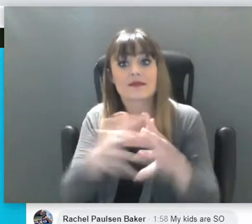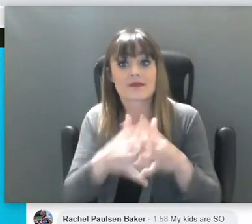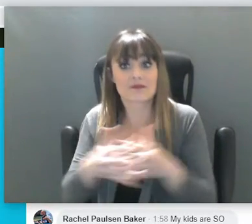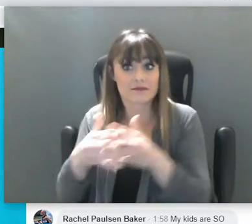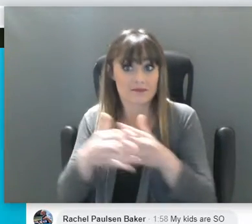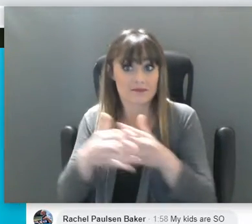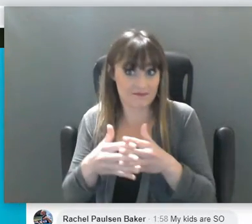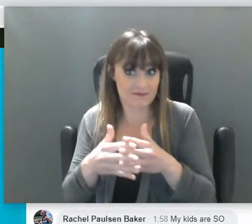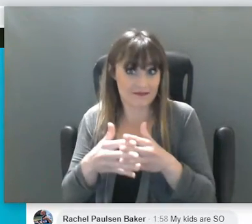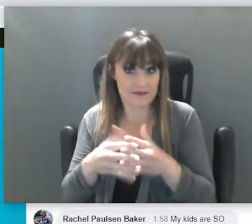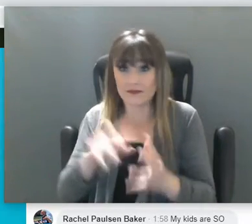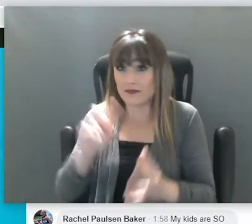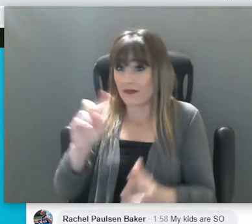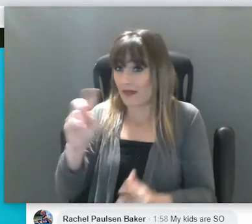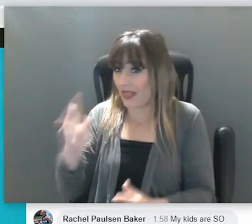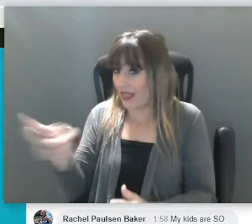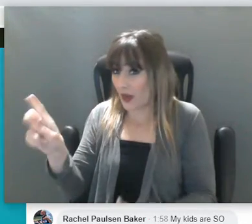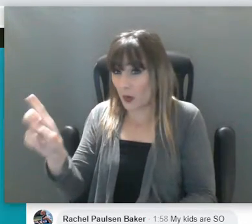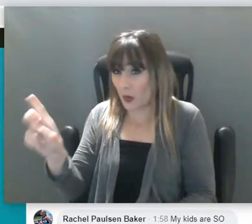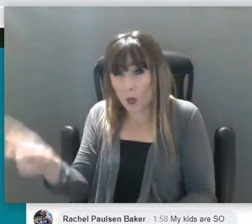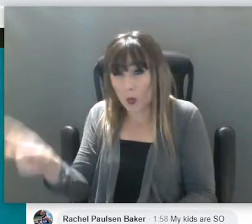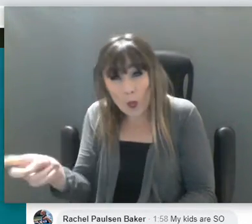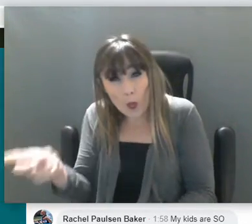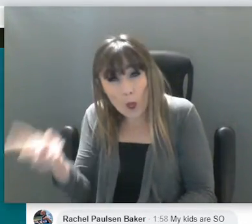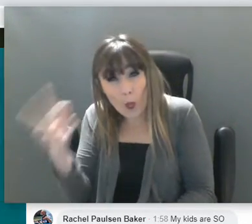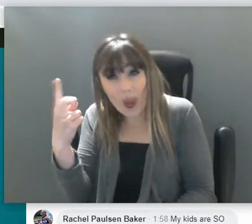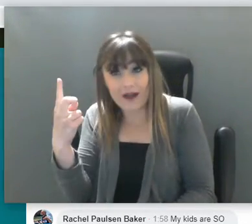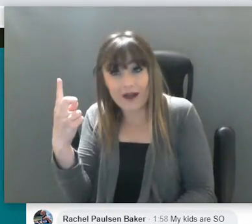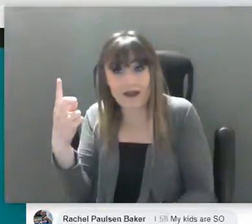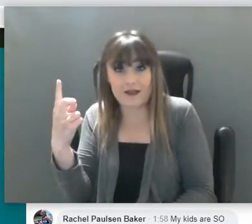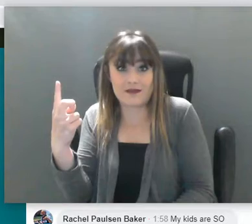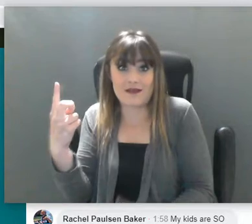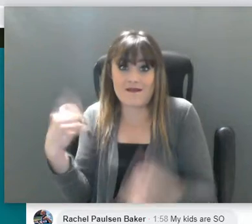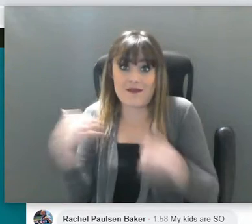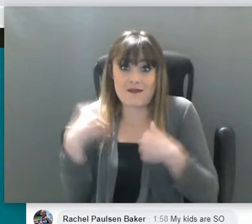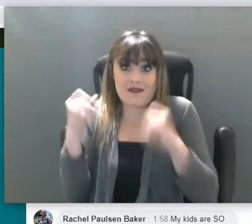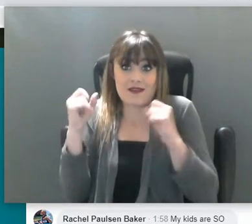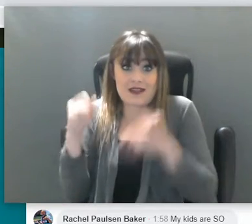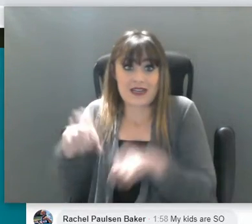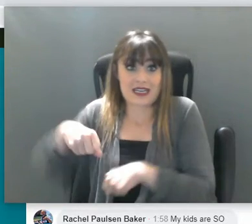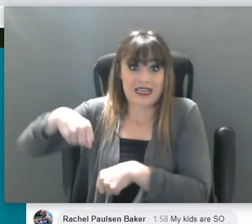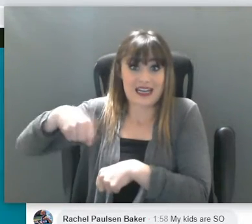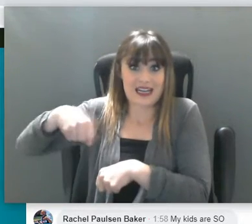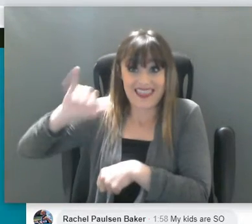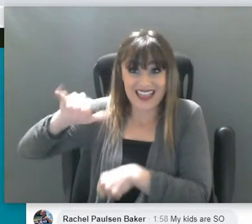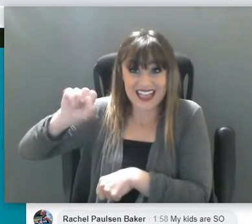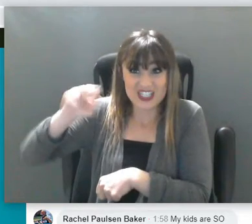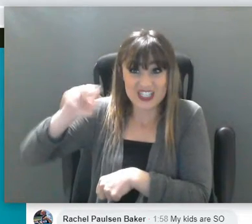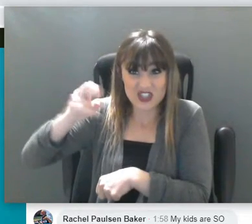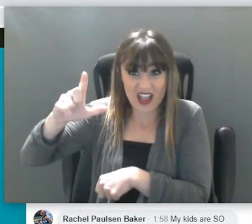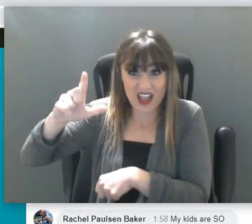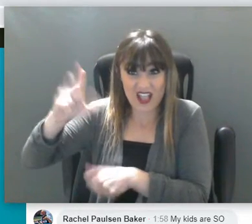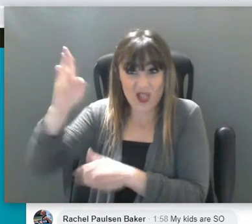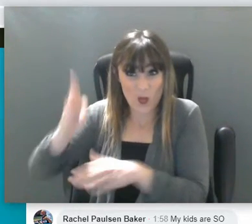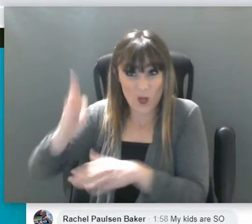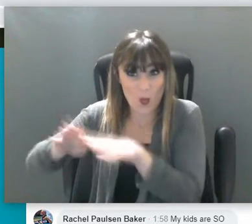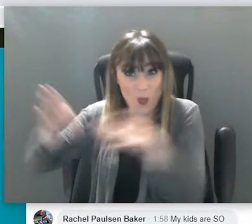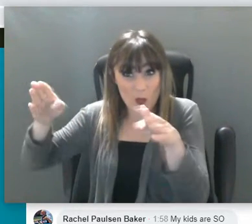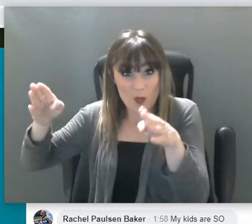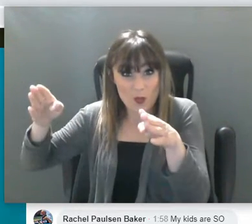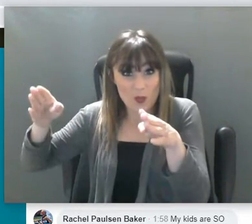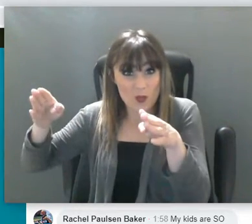animal besides humans that can crack this shell open. So you guys know that. Okay.